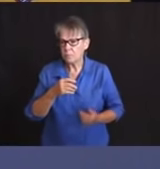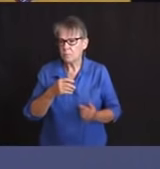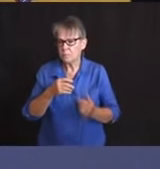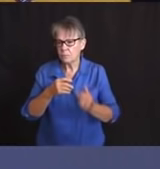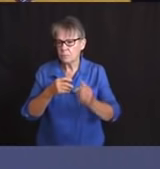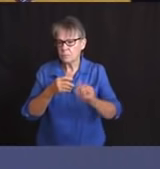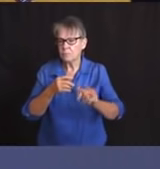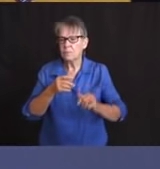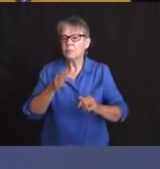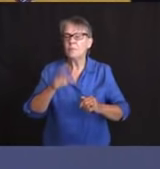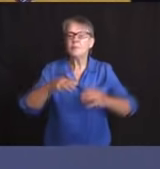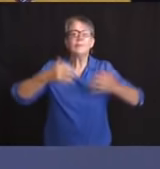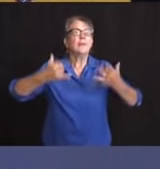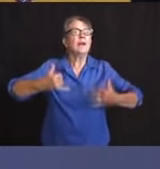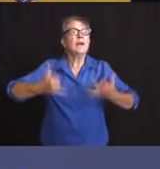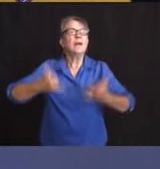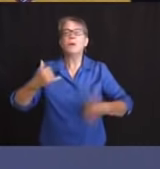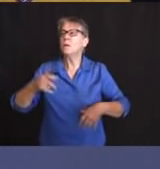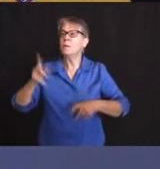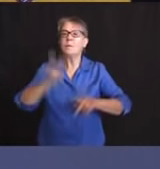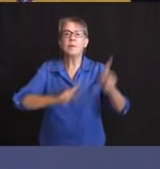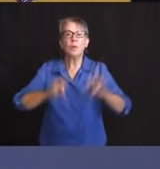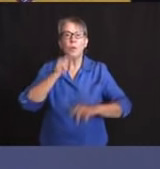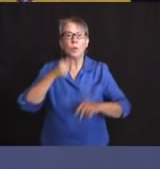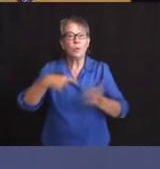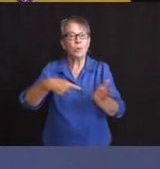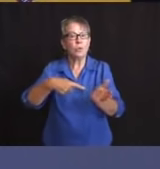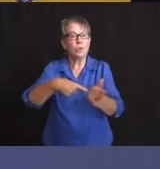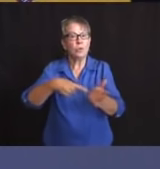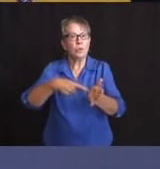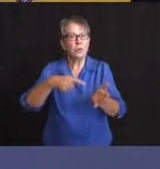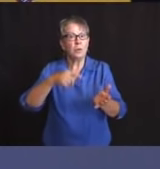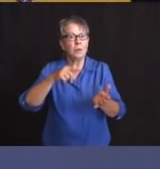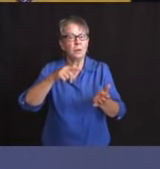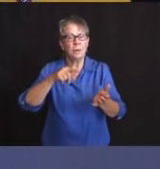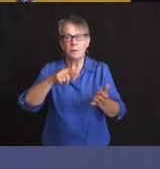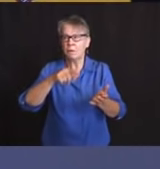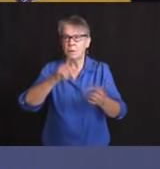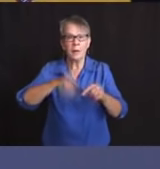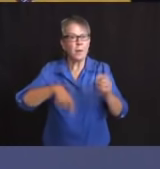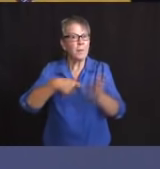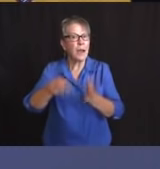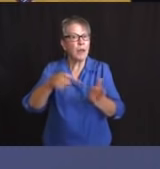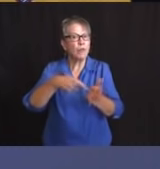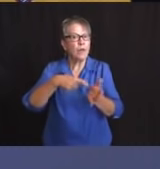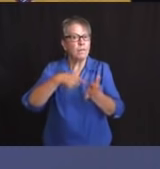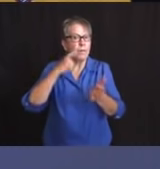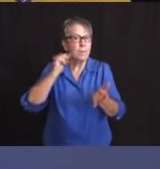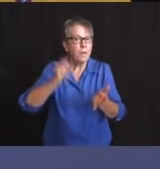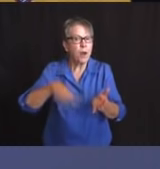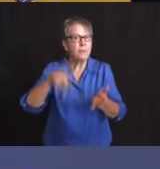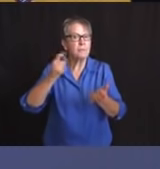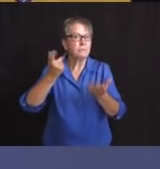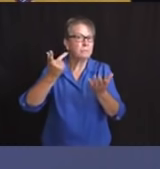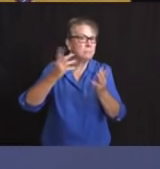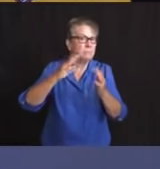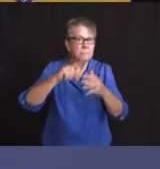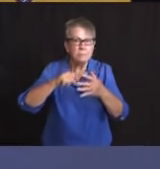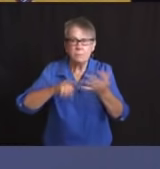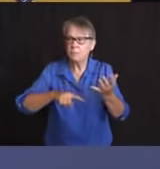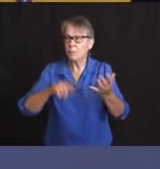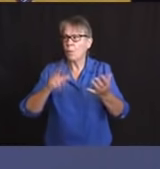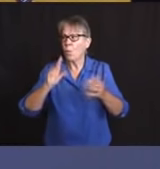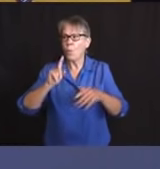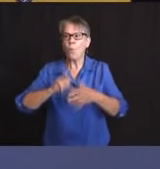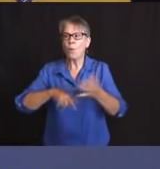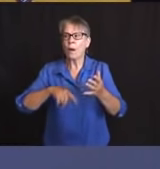order? Also, Admiral Brett Giroir says the Trump administration will begin distributing new rapid COVID tests from Abbott